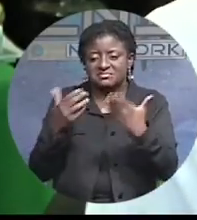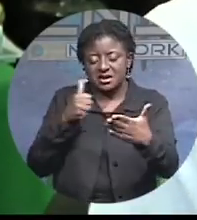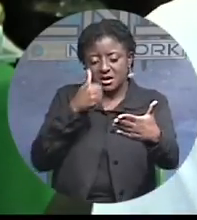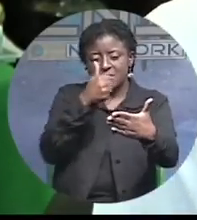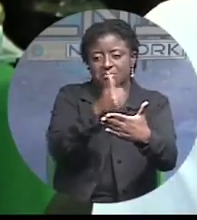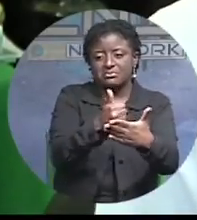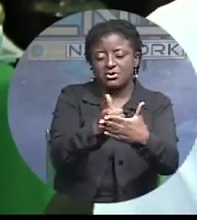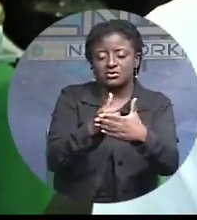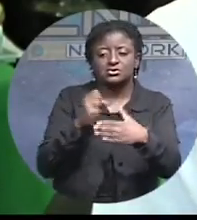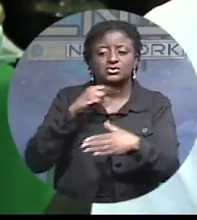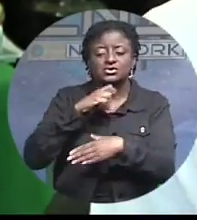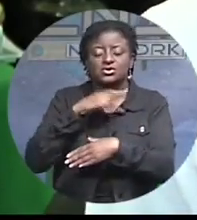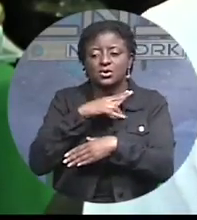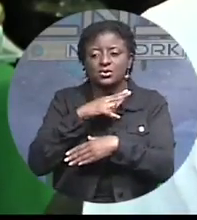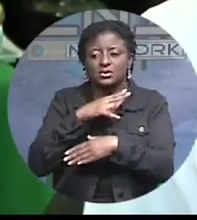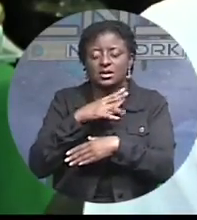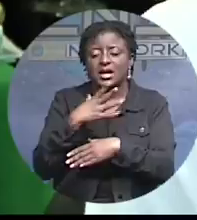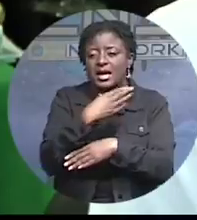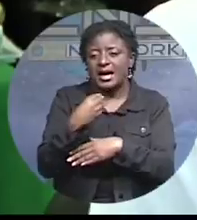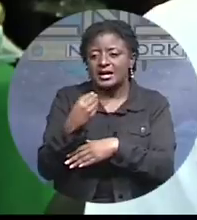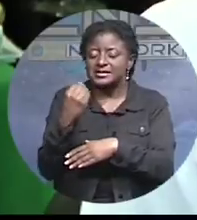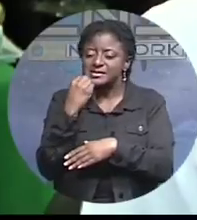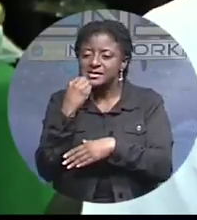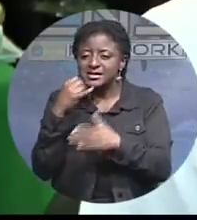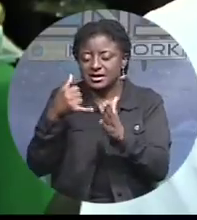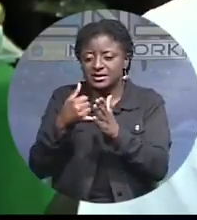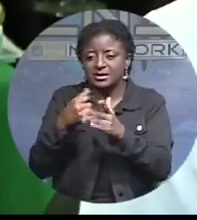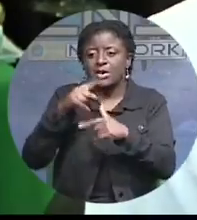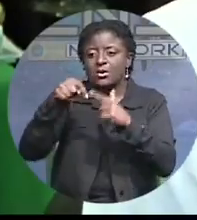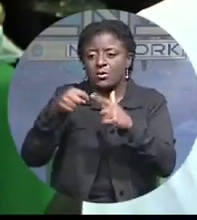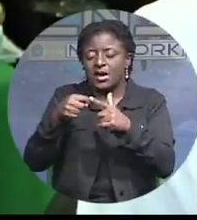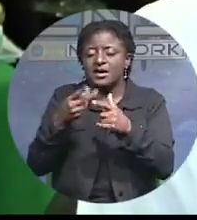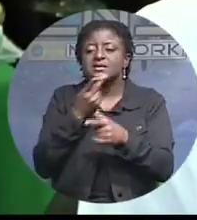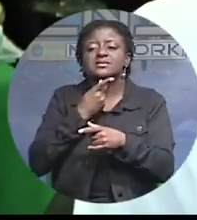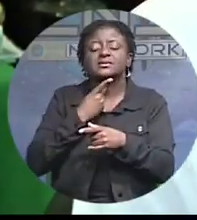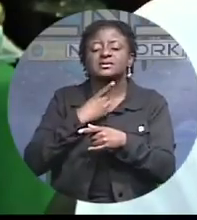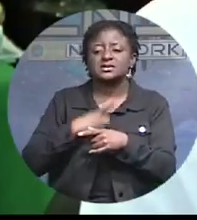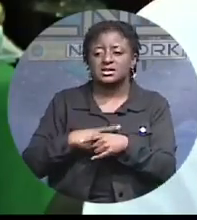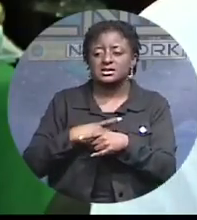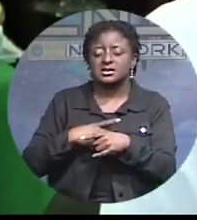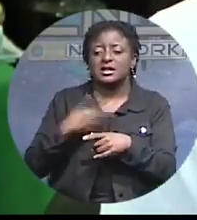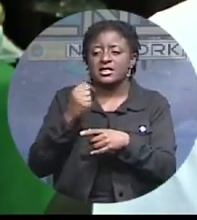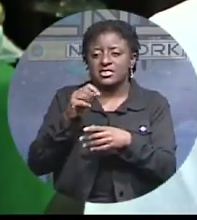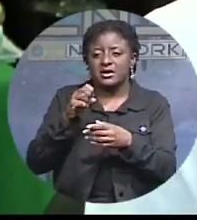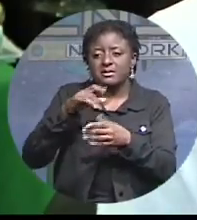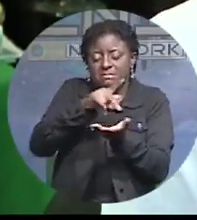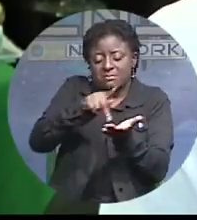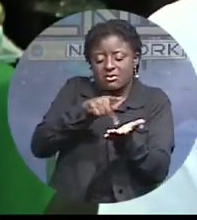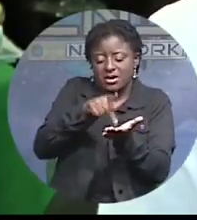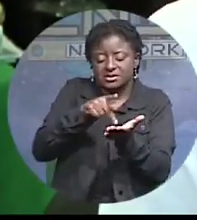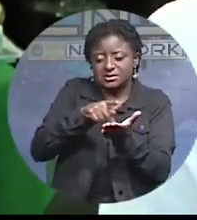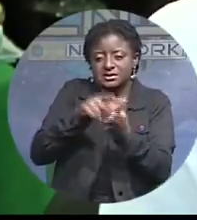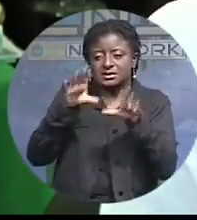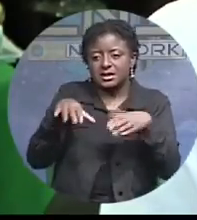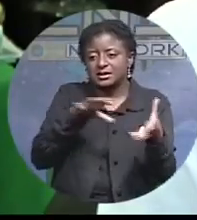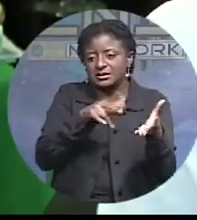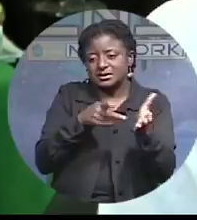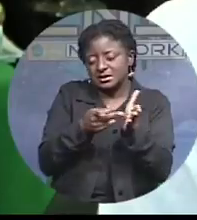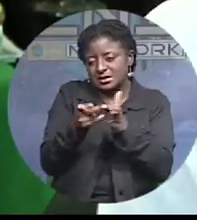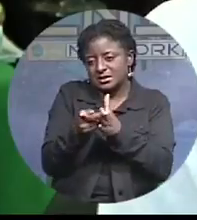toad, and when ingested, the toxic is deadly. However, if it just gets on your